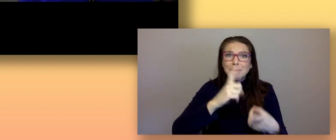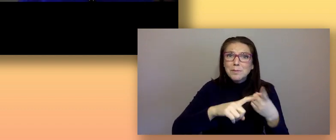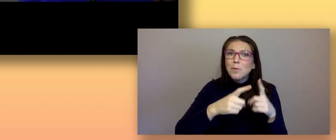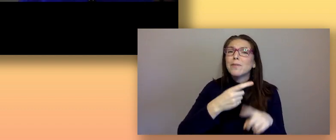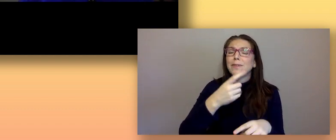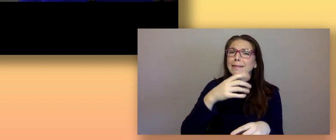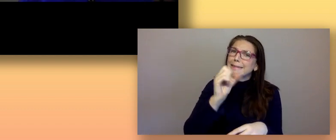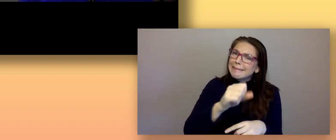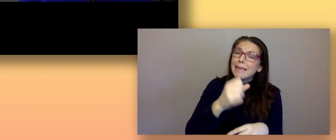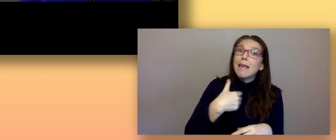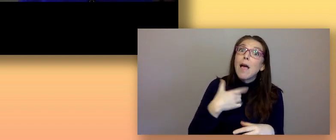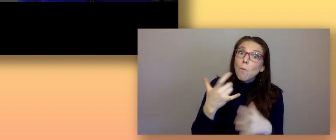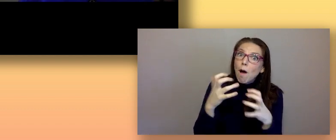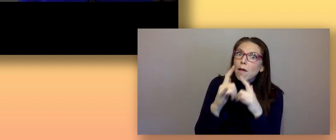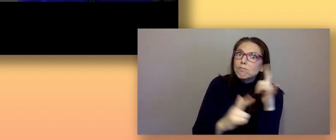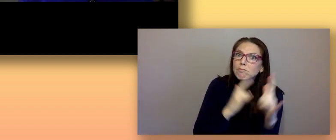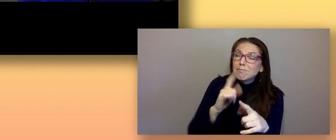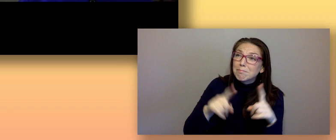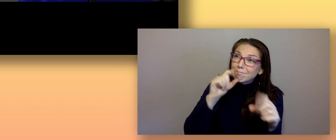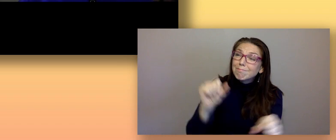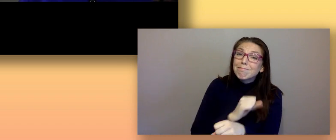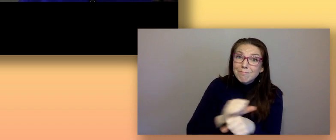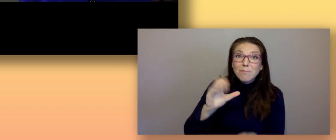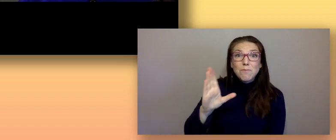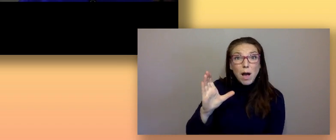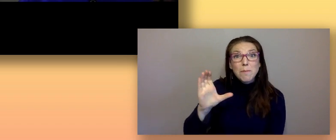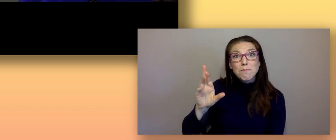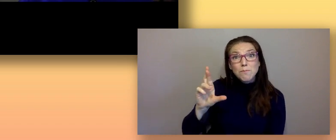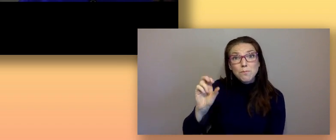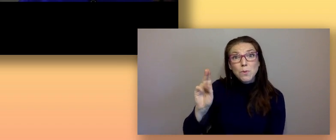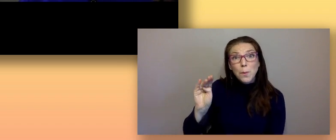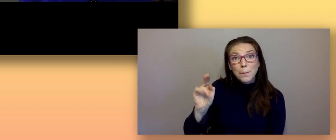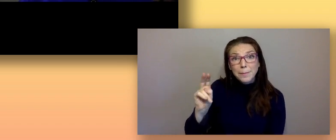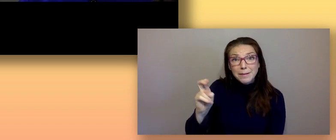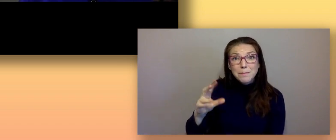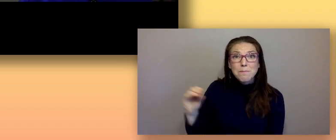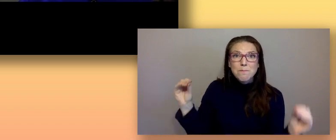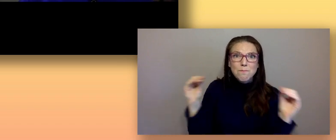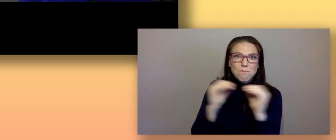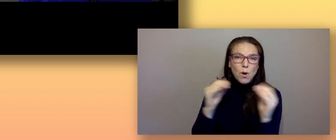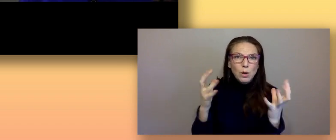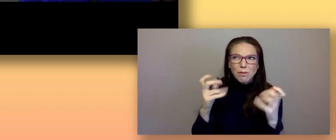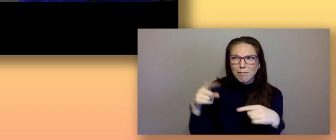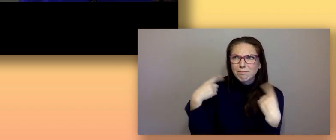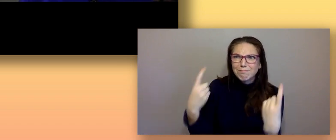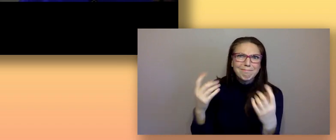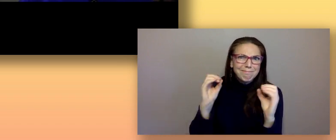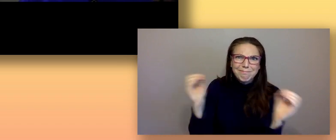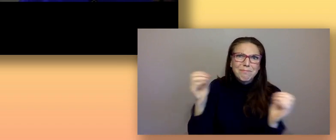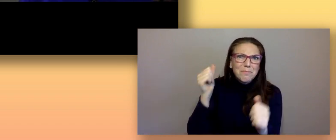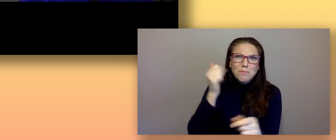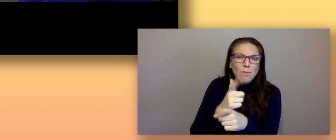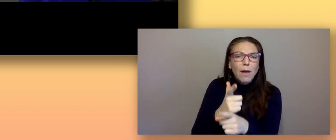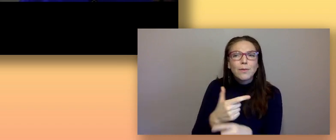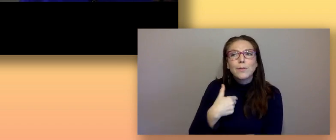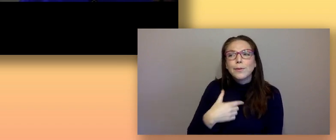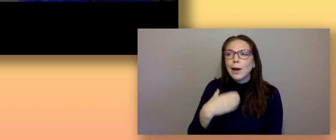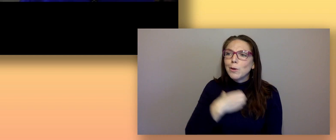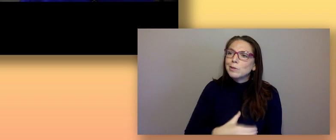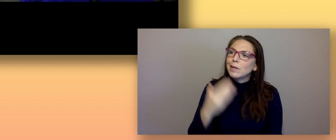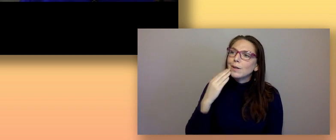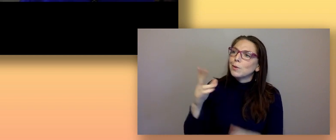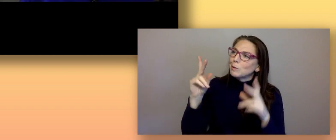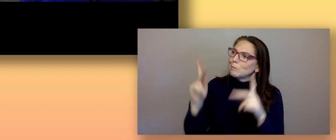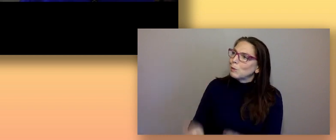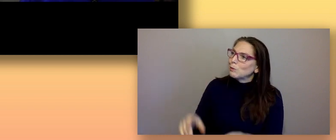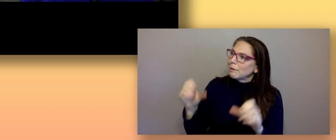want a romance, but I really want a bromance even more. You know I never had a brother. I wish I knew someone I